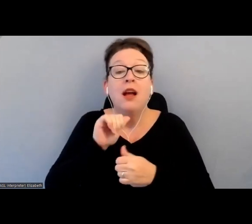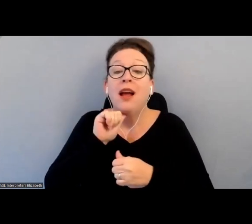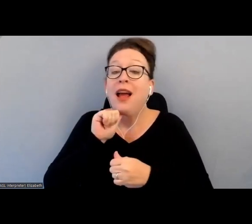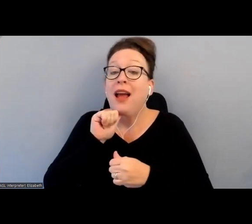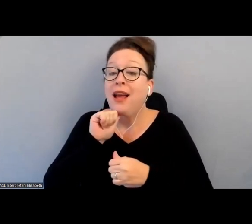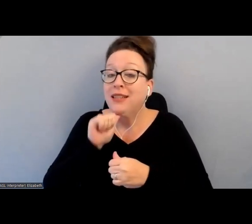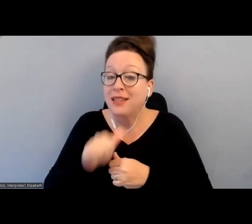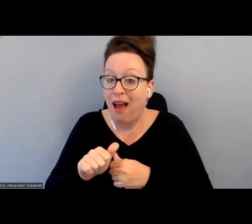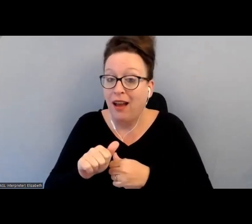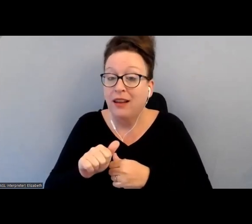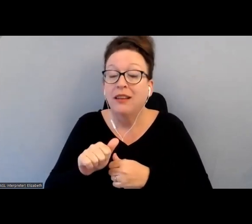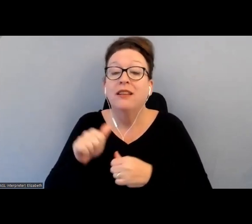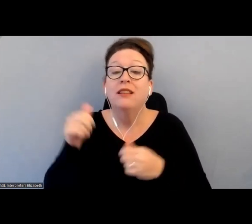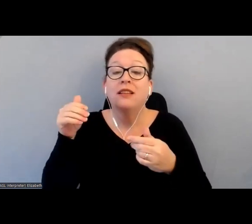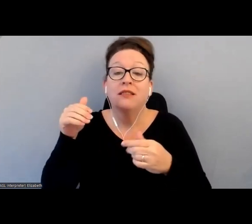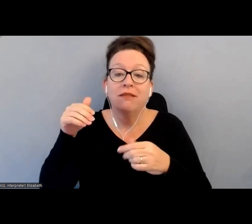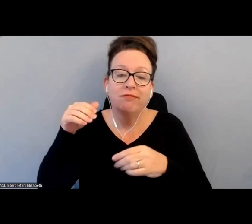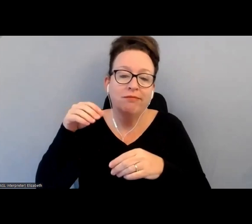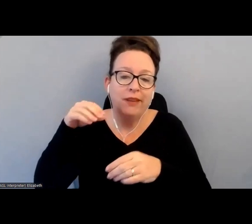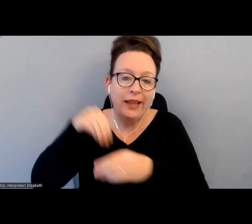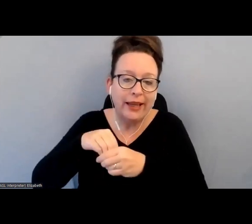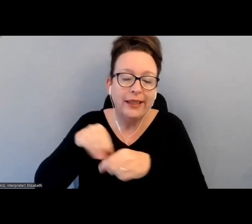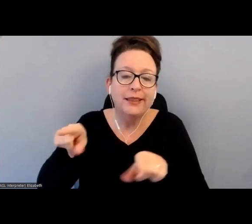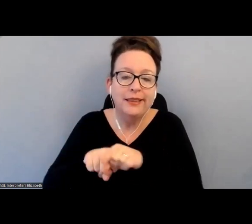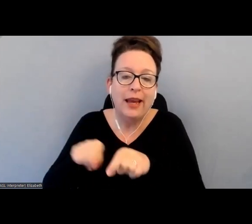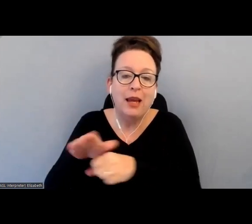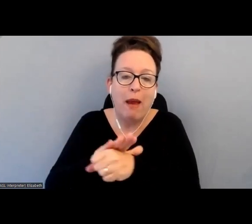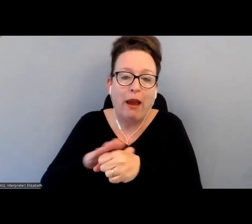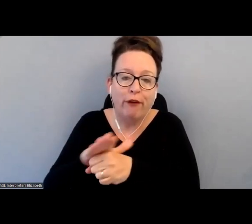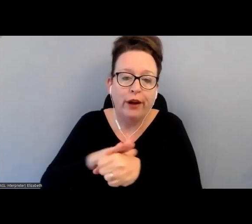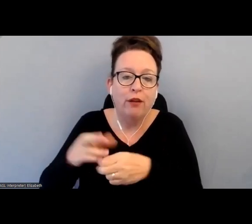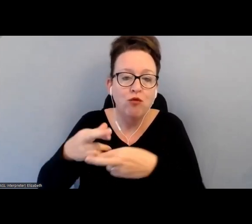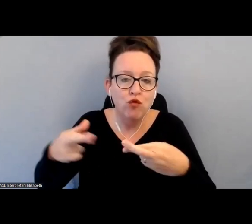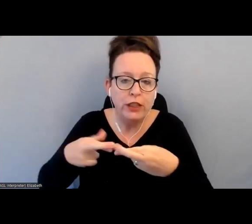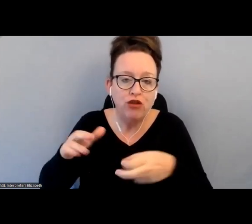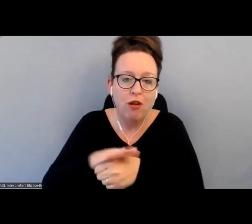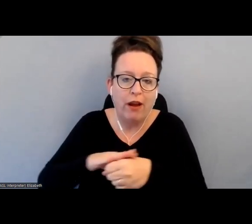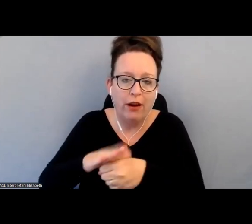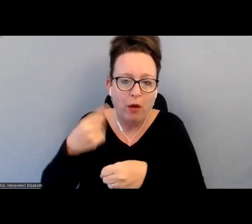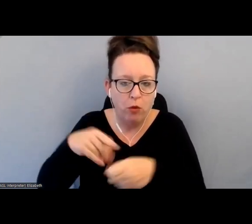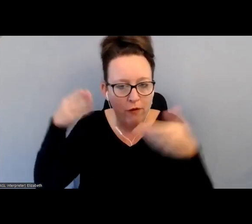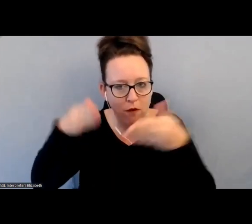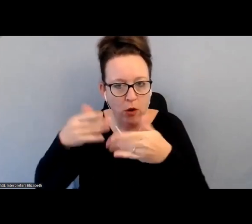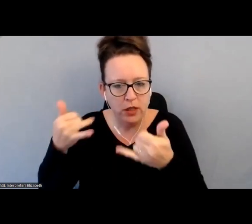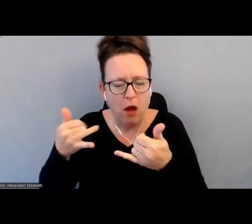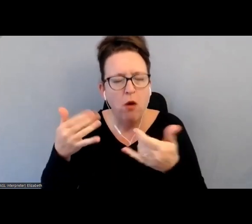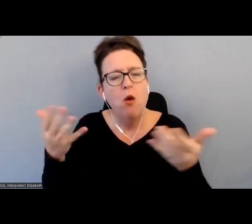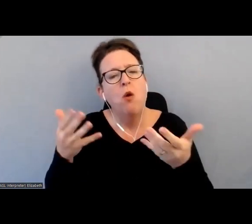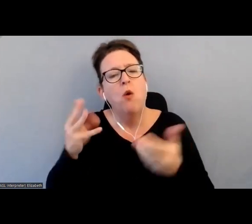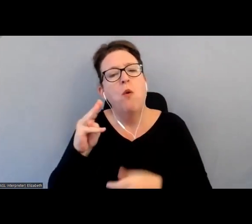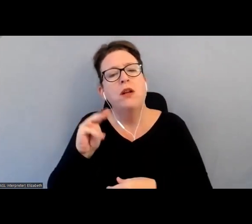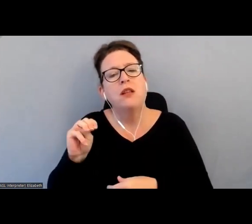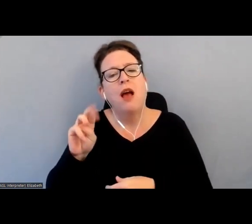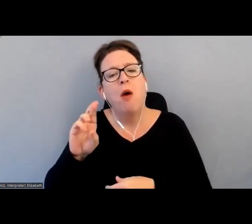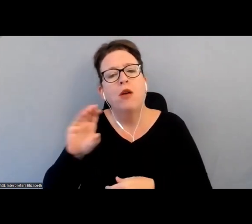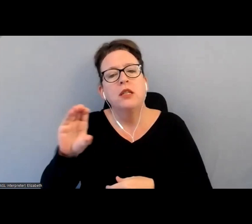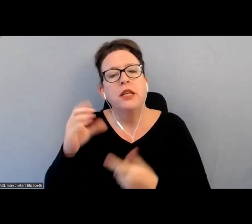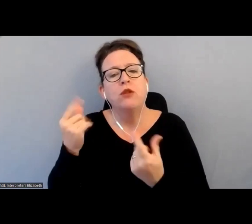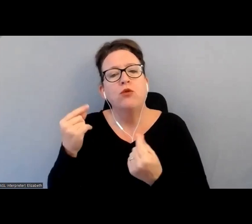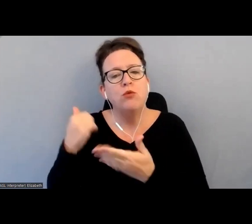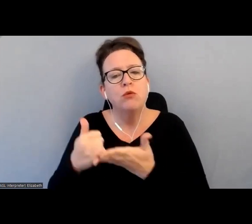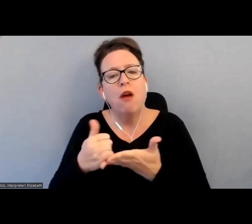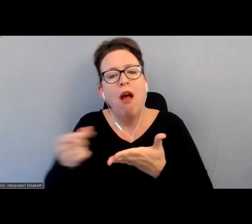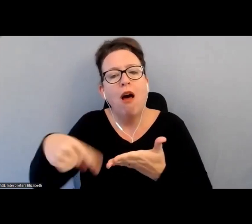catchment area, so a NextGen regional targeted area, what does Mass Rehab do for them to find a